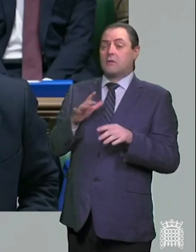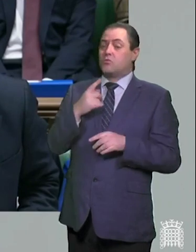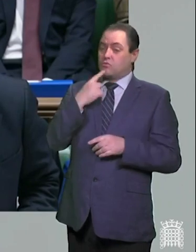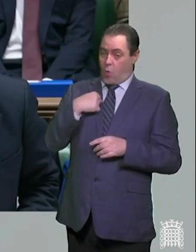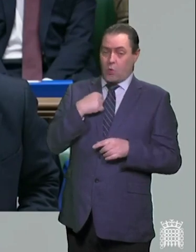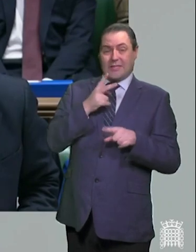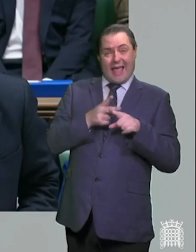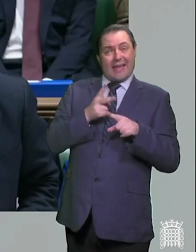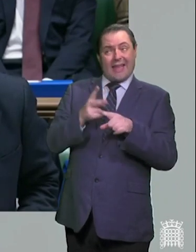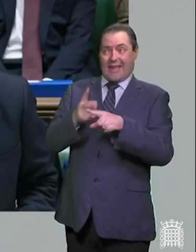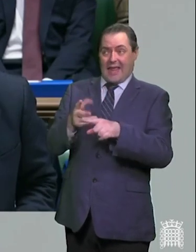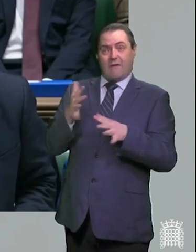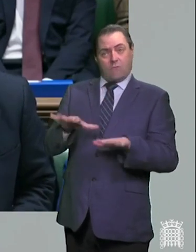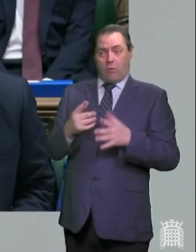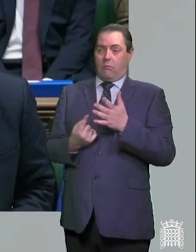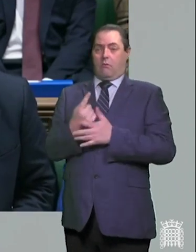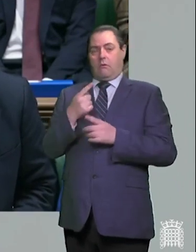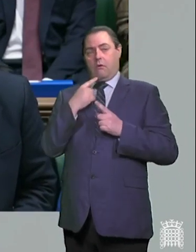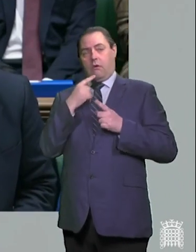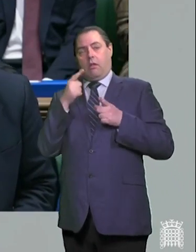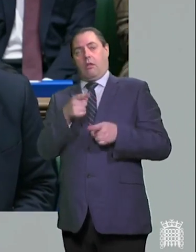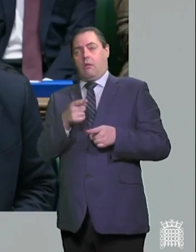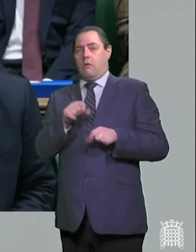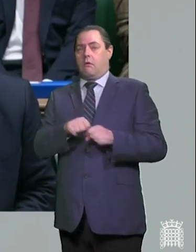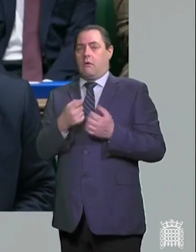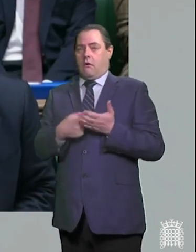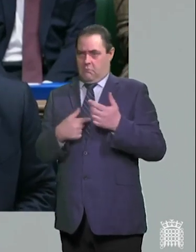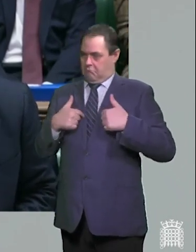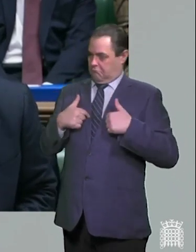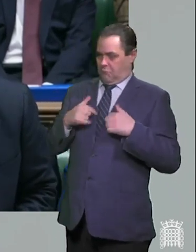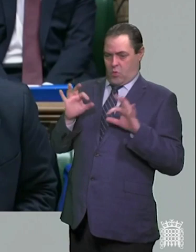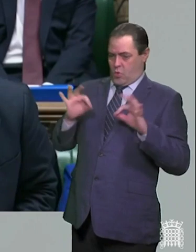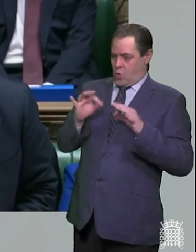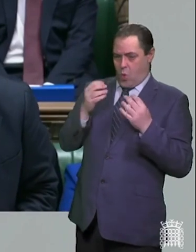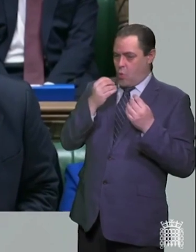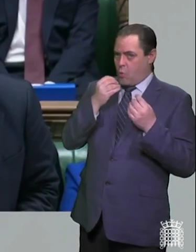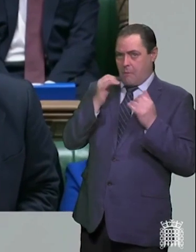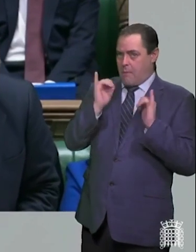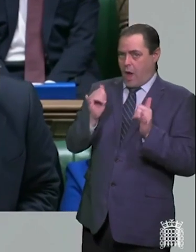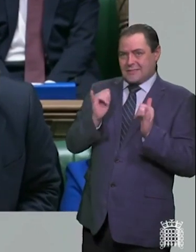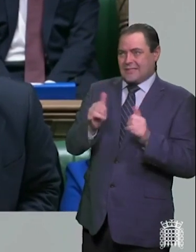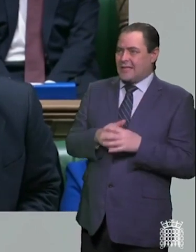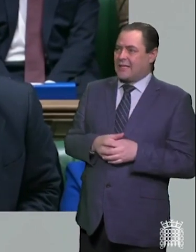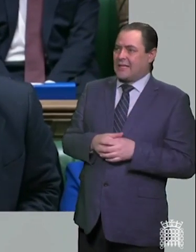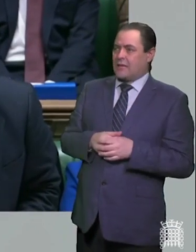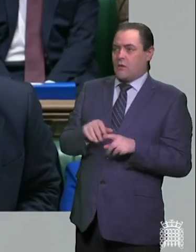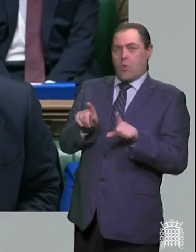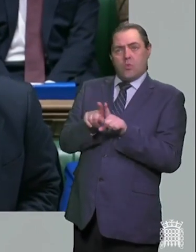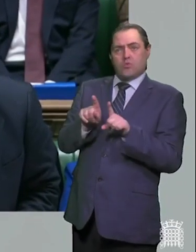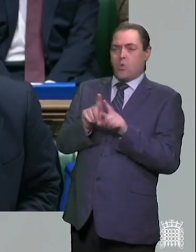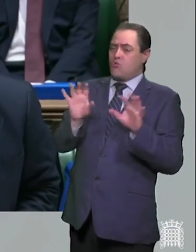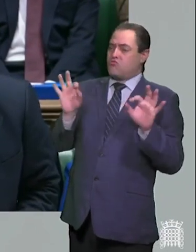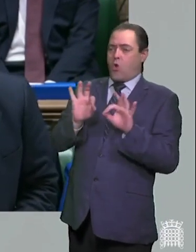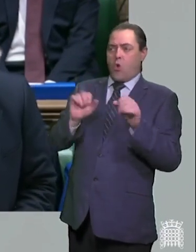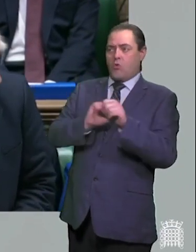assured since these allegations emerged that there was no party and that no